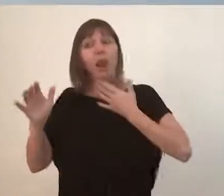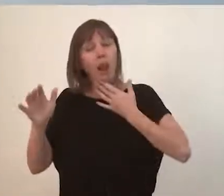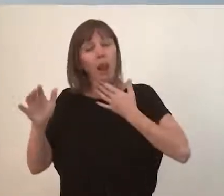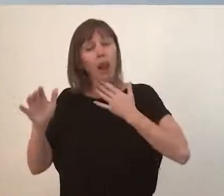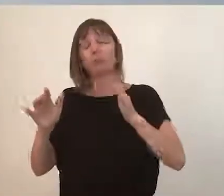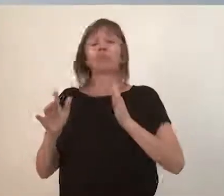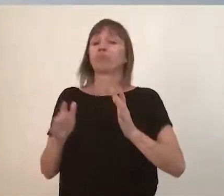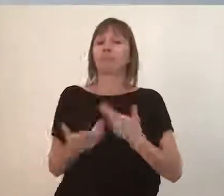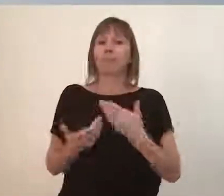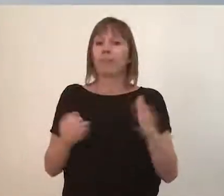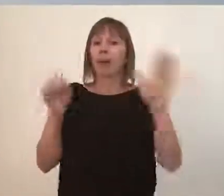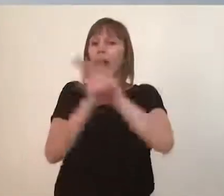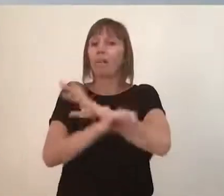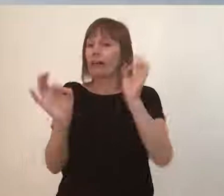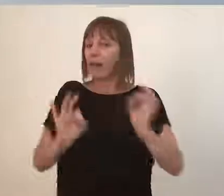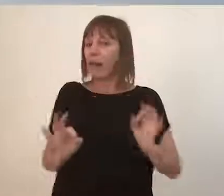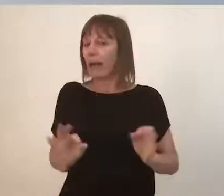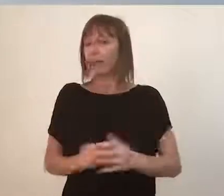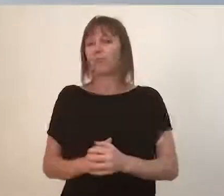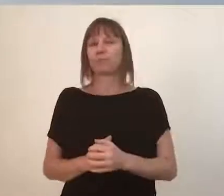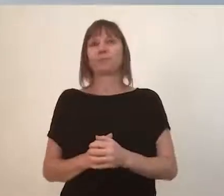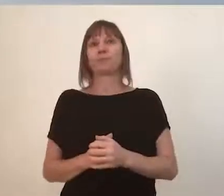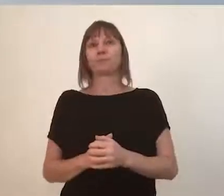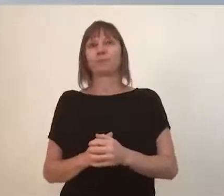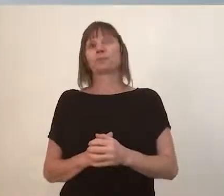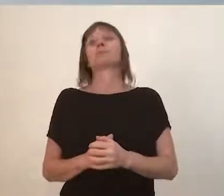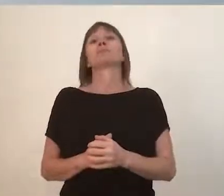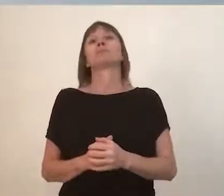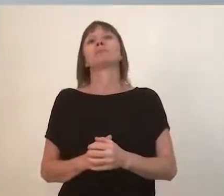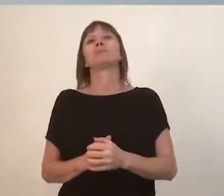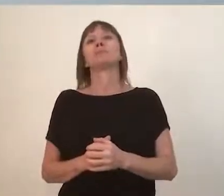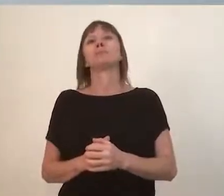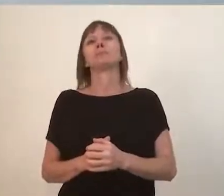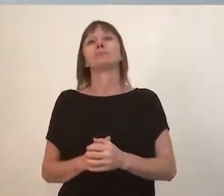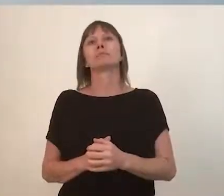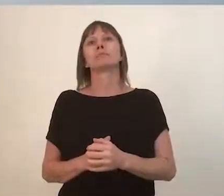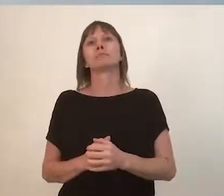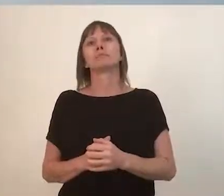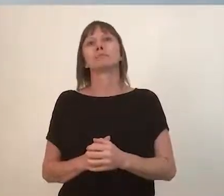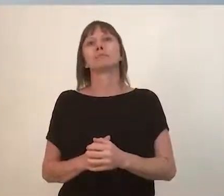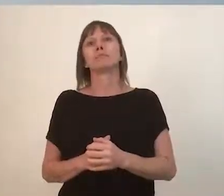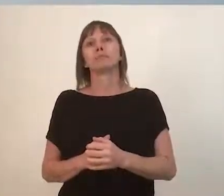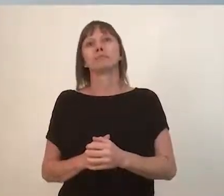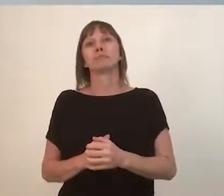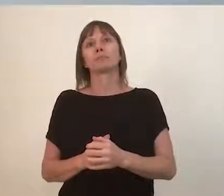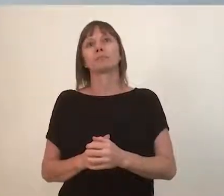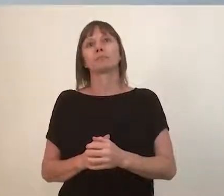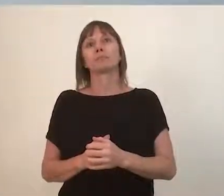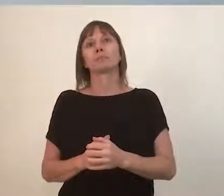the foundation all over my face if I'm not covering up anything. Okay, so I'm just gonna buff this in.